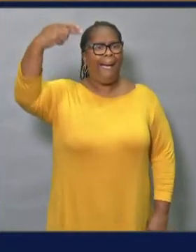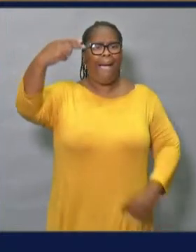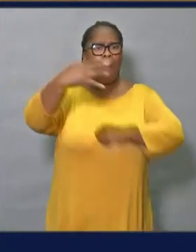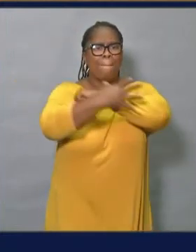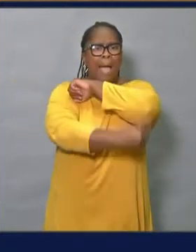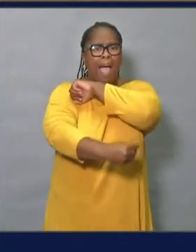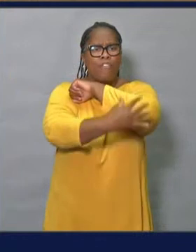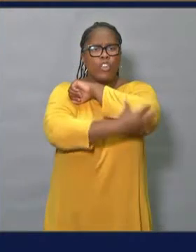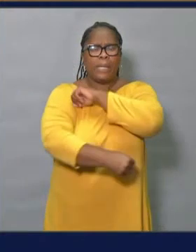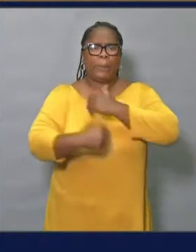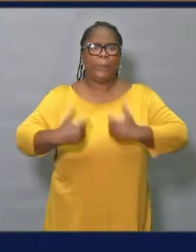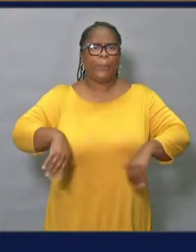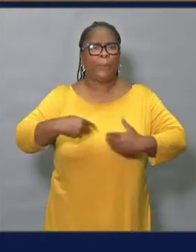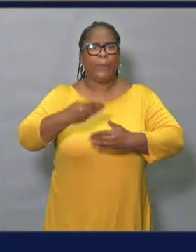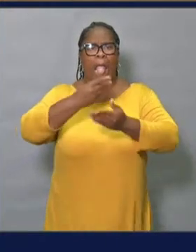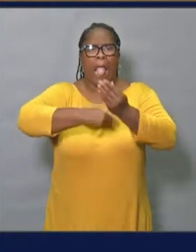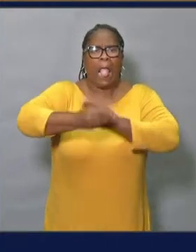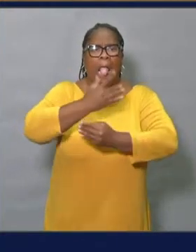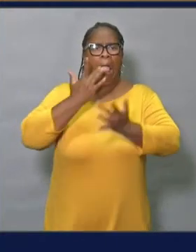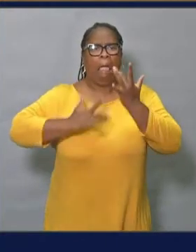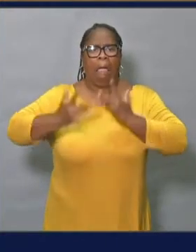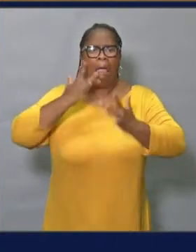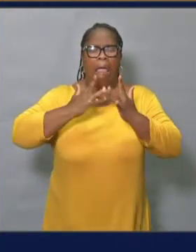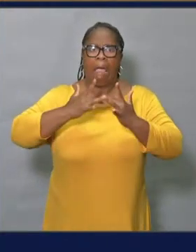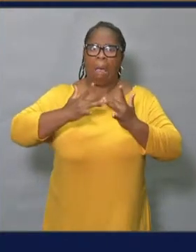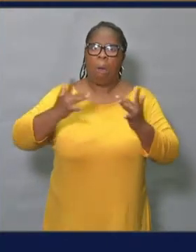the inequities that I mentioned earlier.